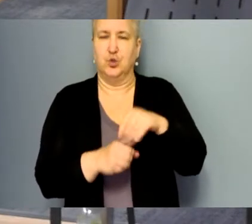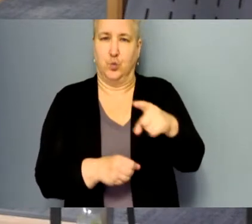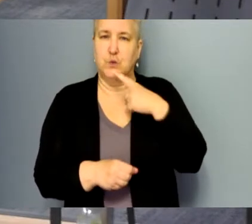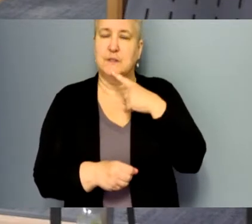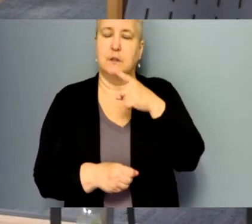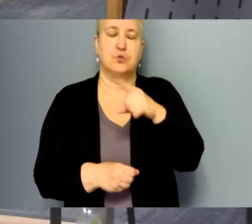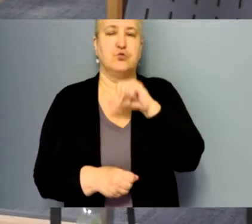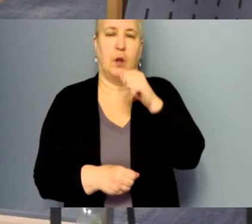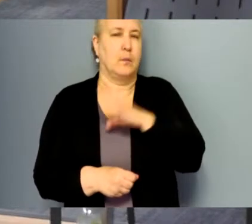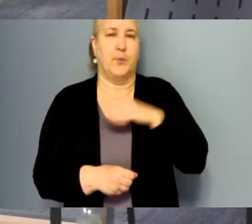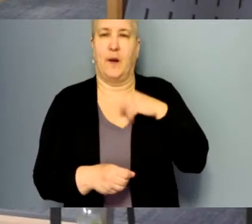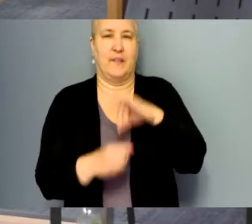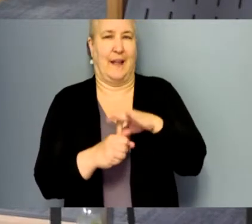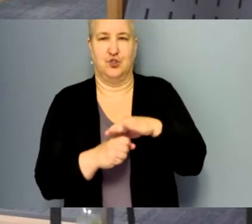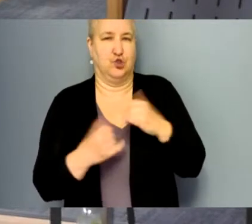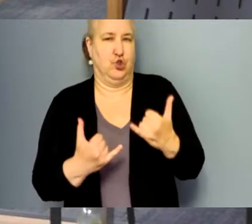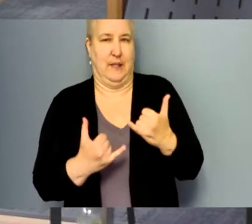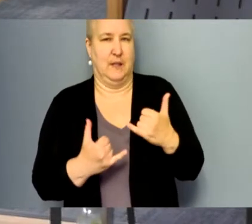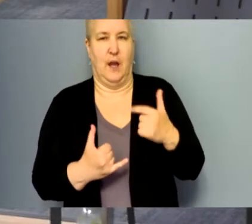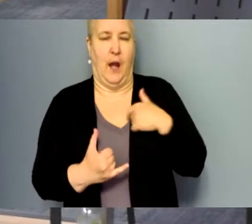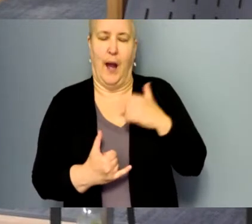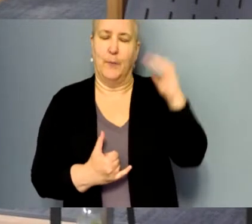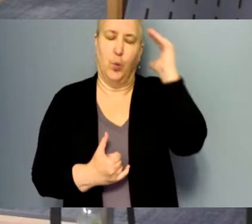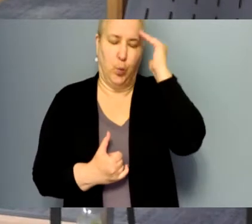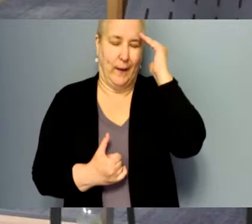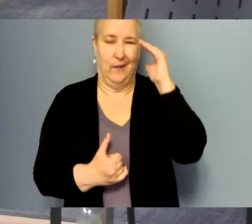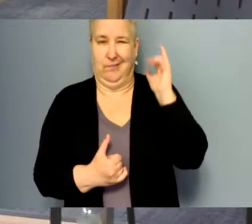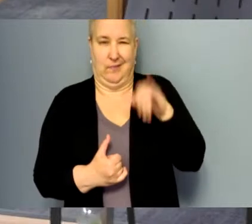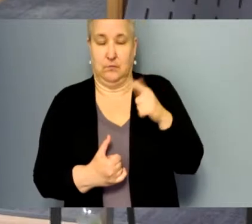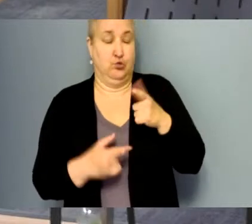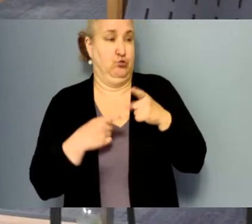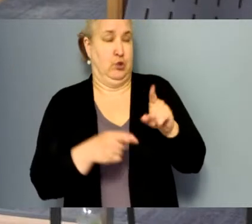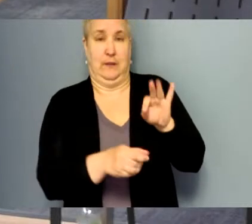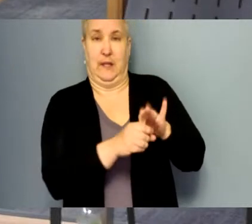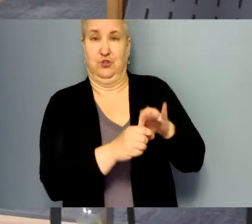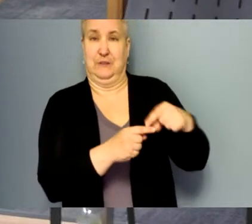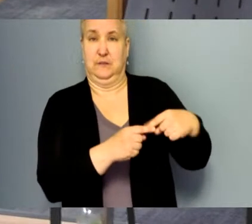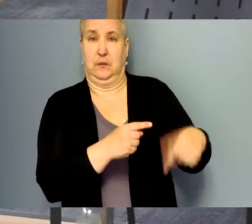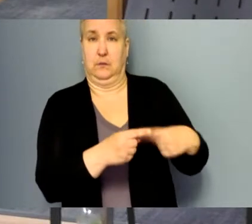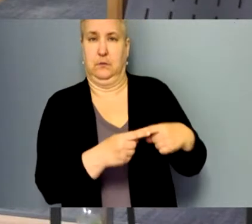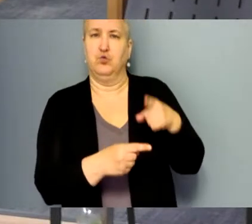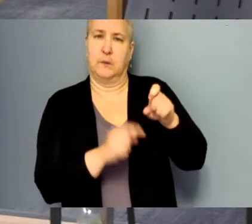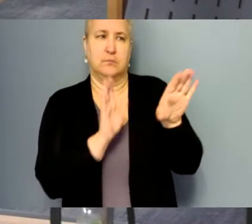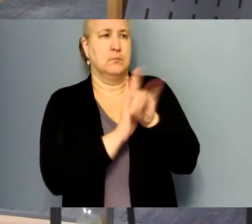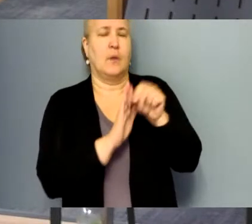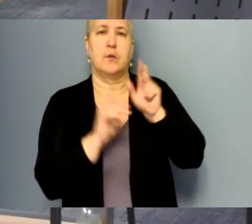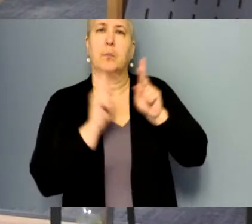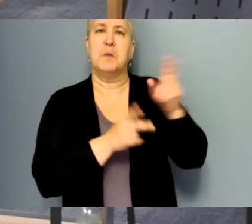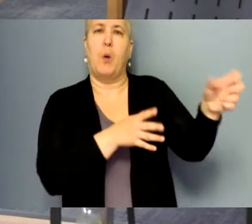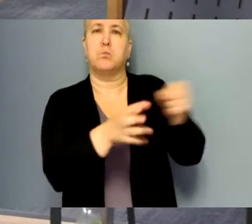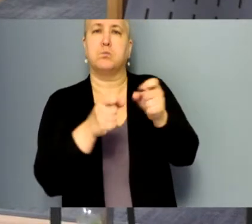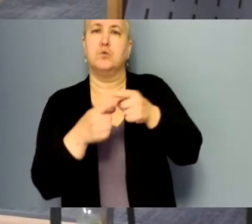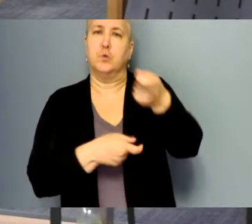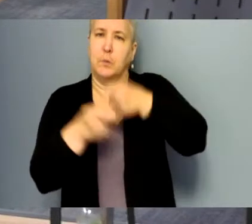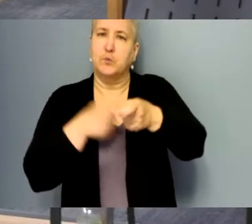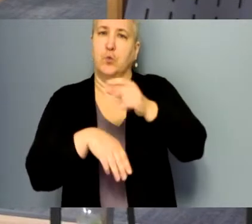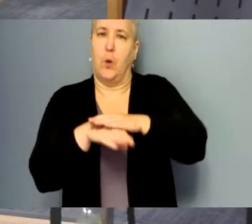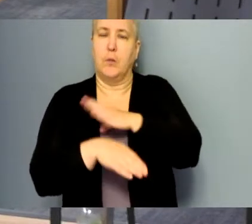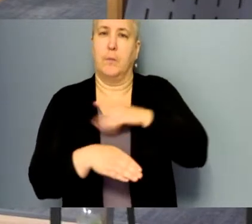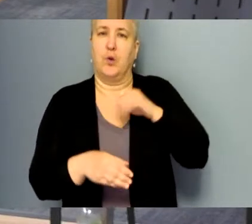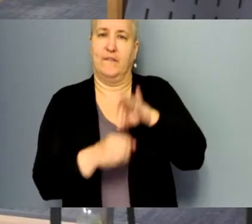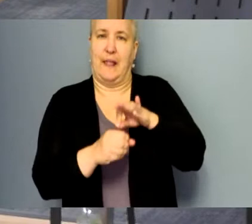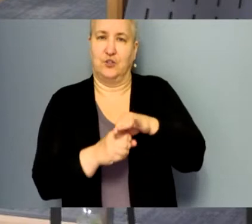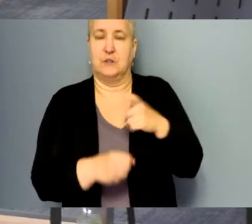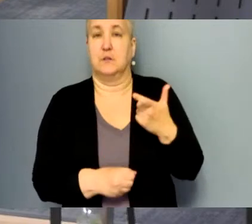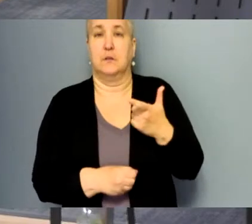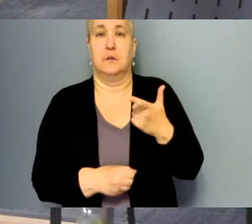you are not the Board of Elections currently. I am well aware of the fact that during the election cycle, you must appoint other people to take your place on the Board of Elections.